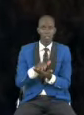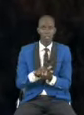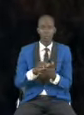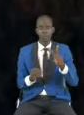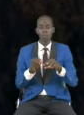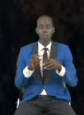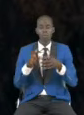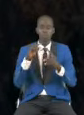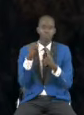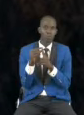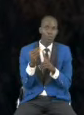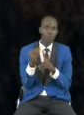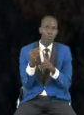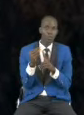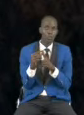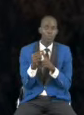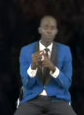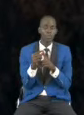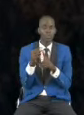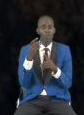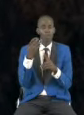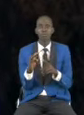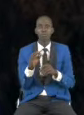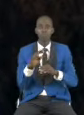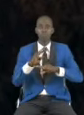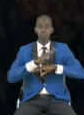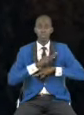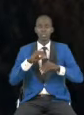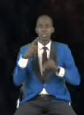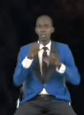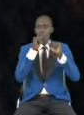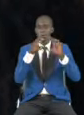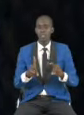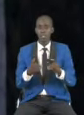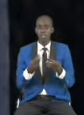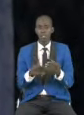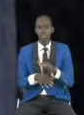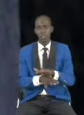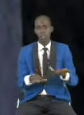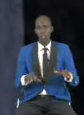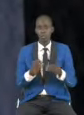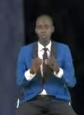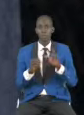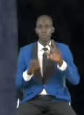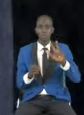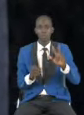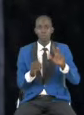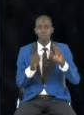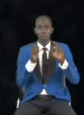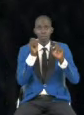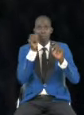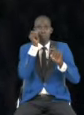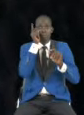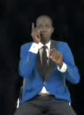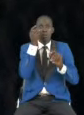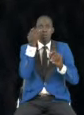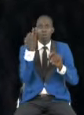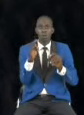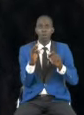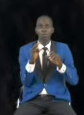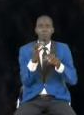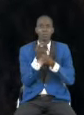the pleasant land. Number three, marvels of salvation from the